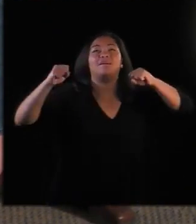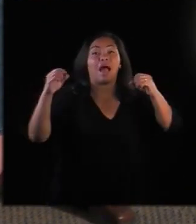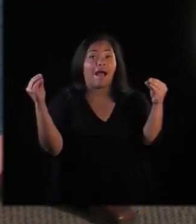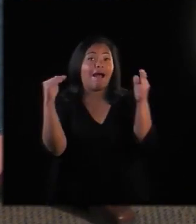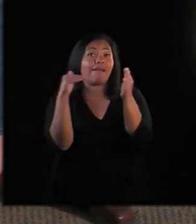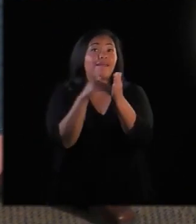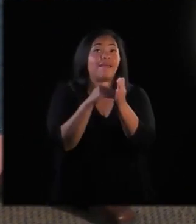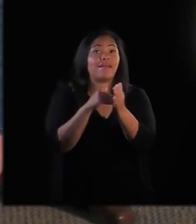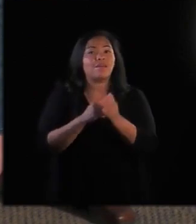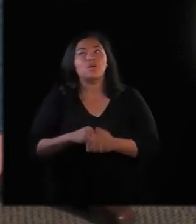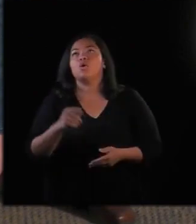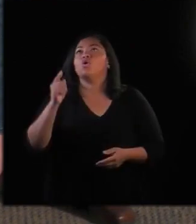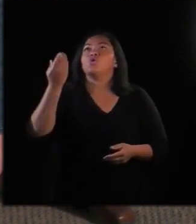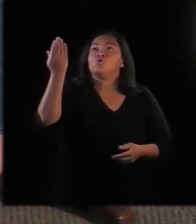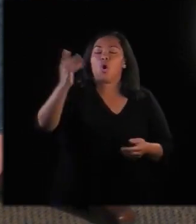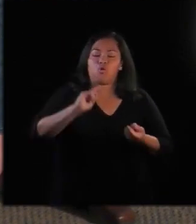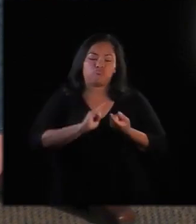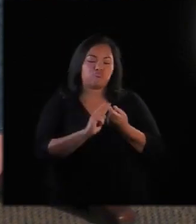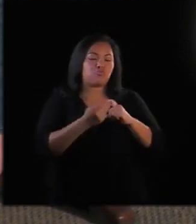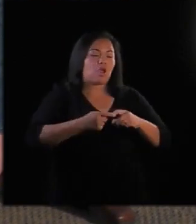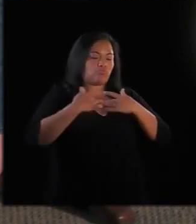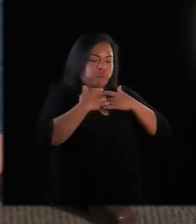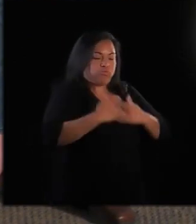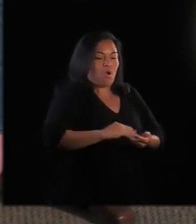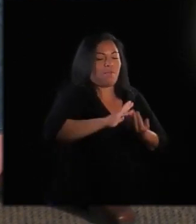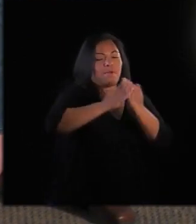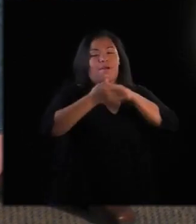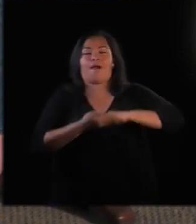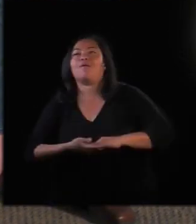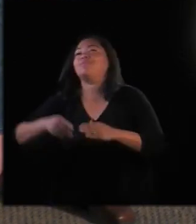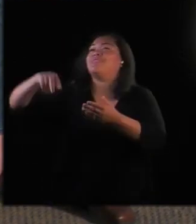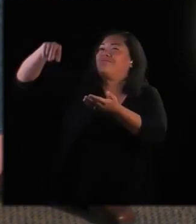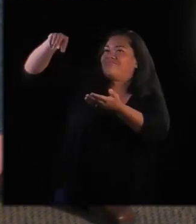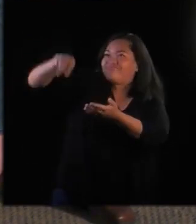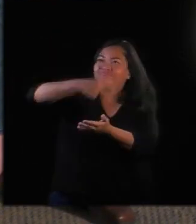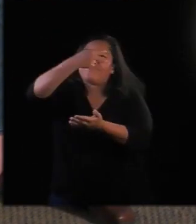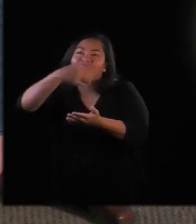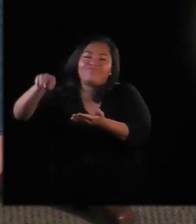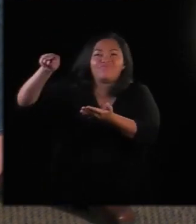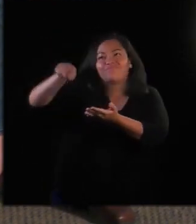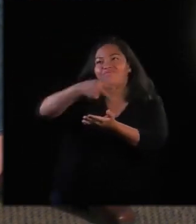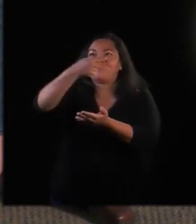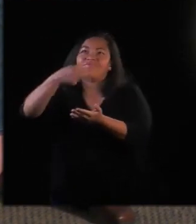cares. One more time. You turn morning to dancing.